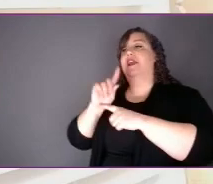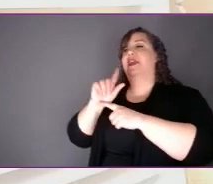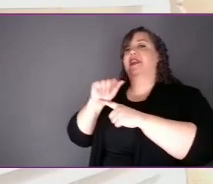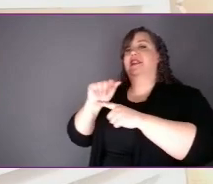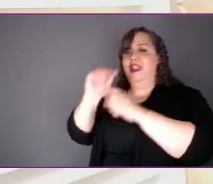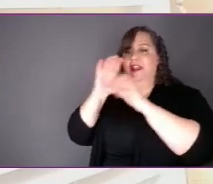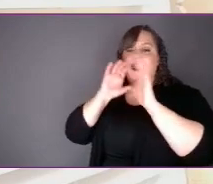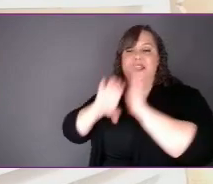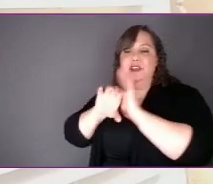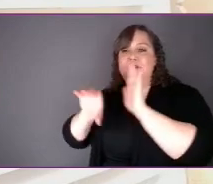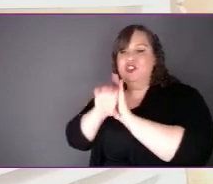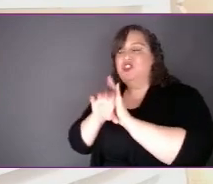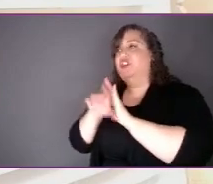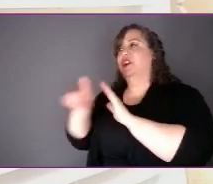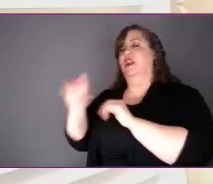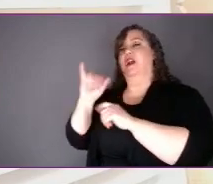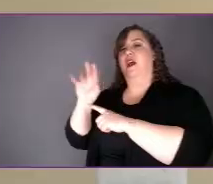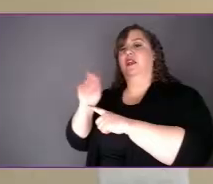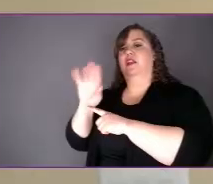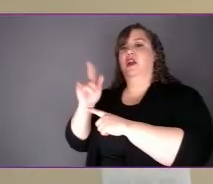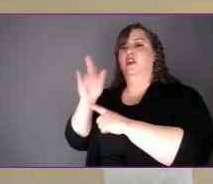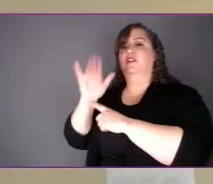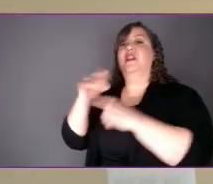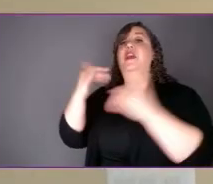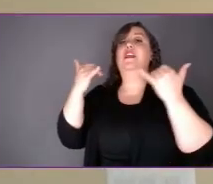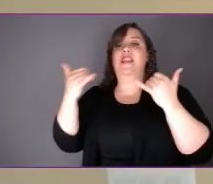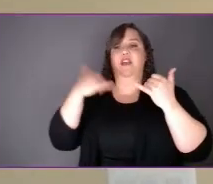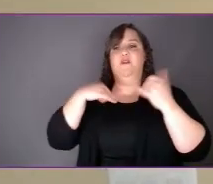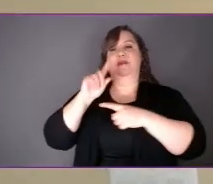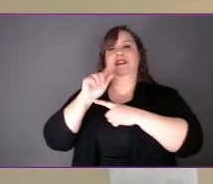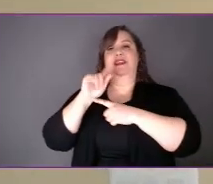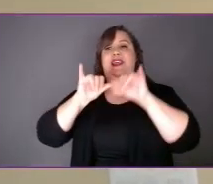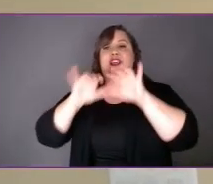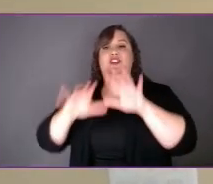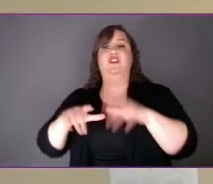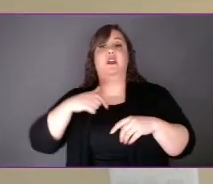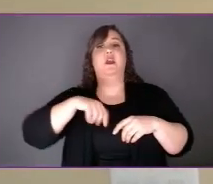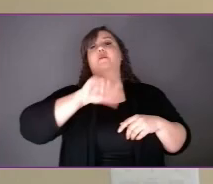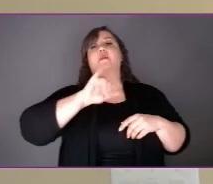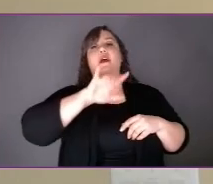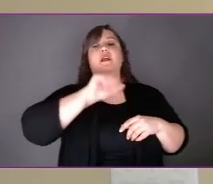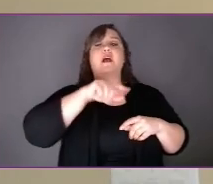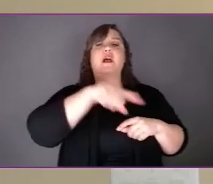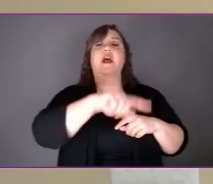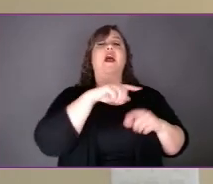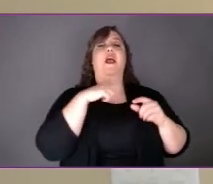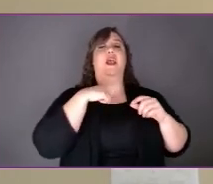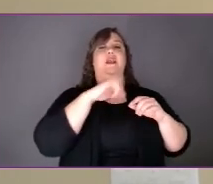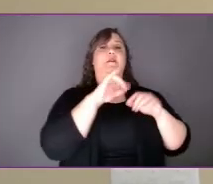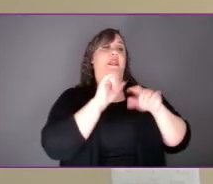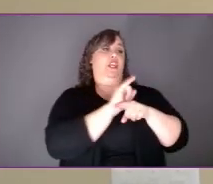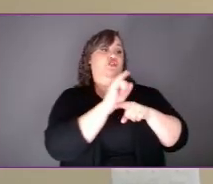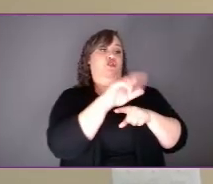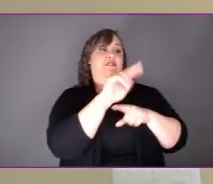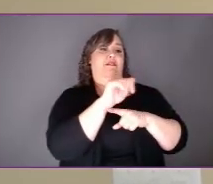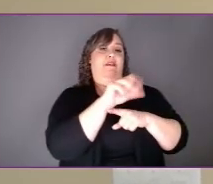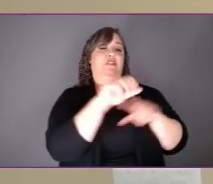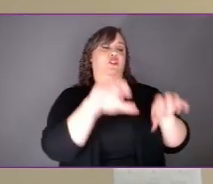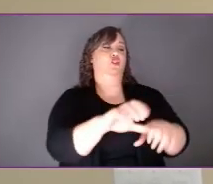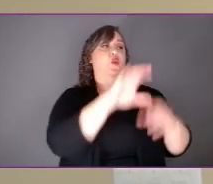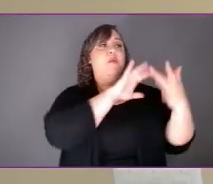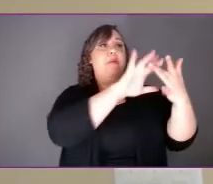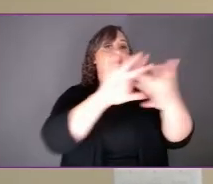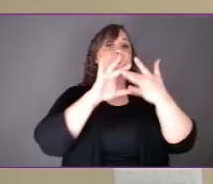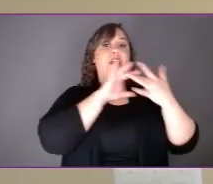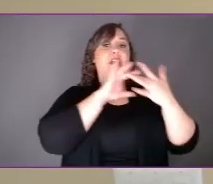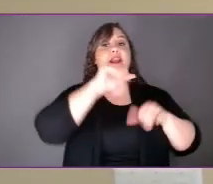data engineer at the Unitary Plane Wind Tunnel. My name is Thalia Rivera Khan, and I interned at NASA doing public outreach and science